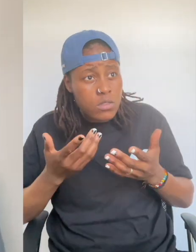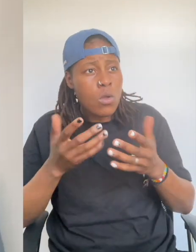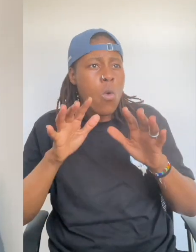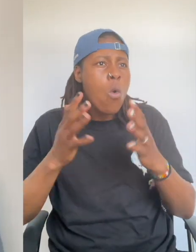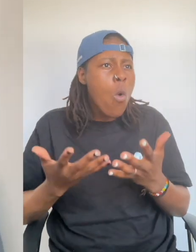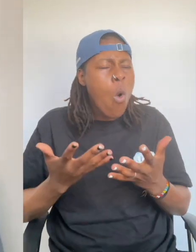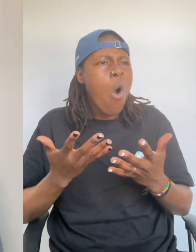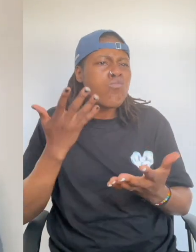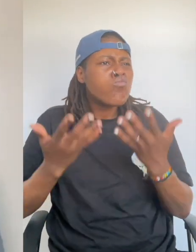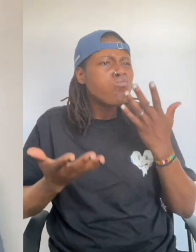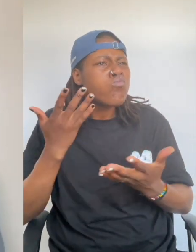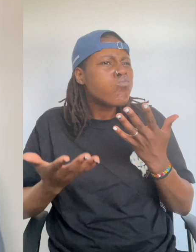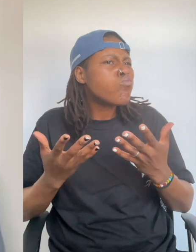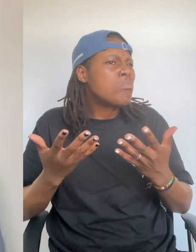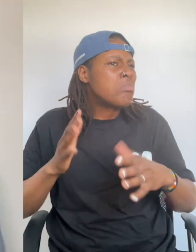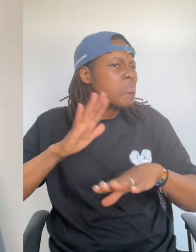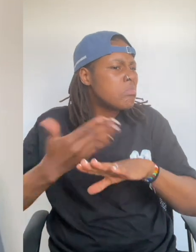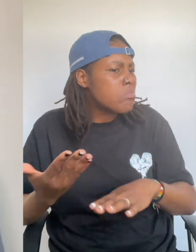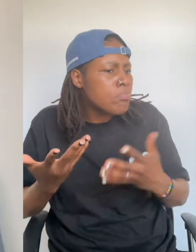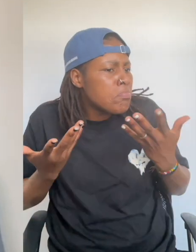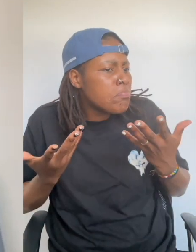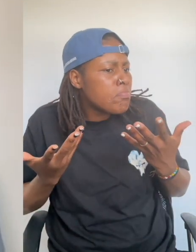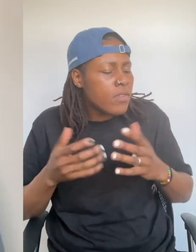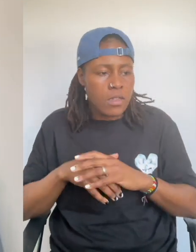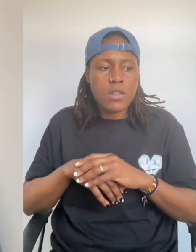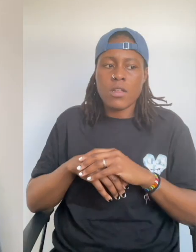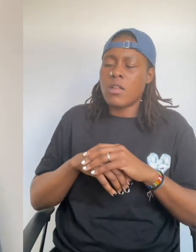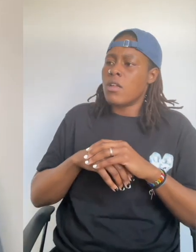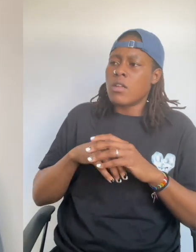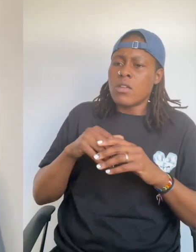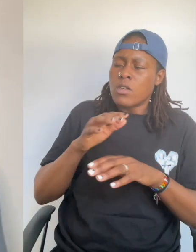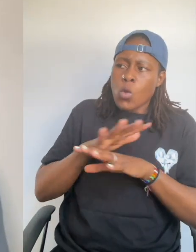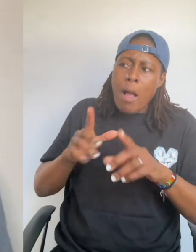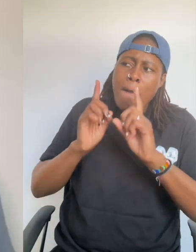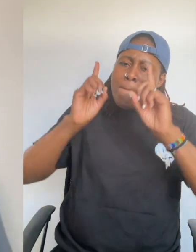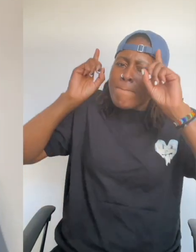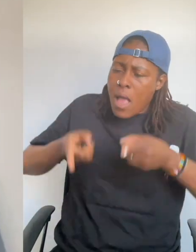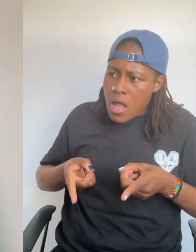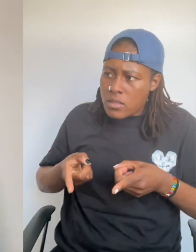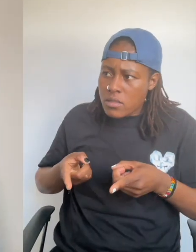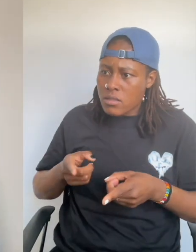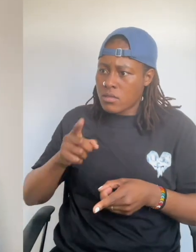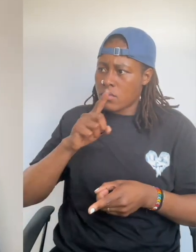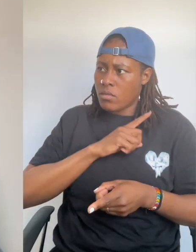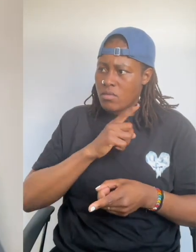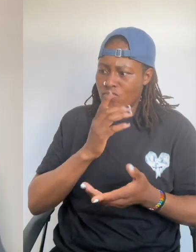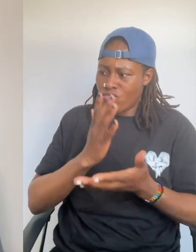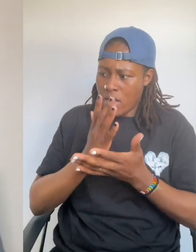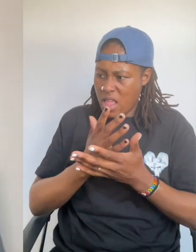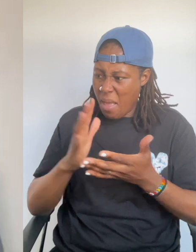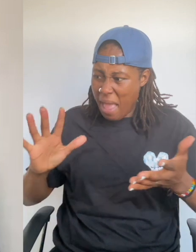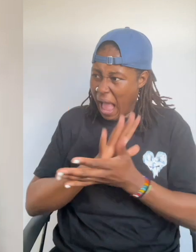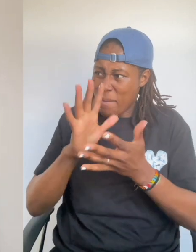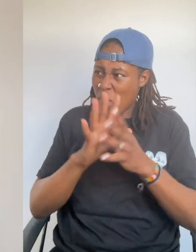it still up for debate? What do you Mm. do on that front? It's not a must because, I'm so content